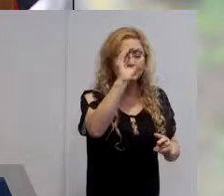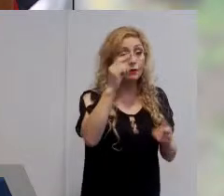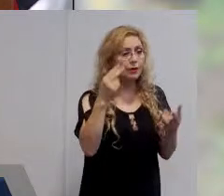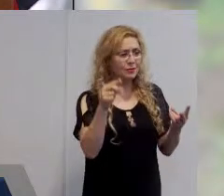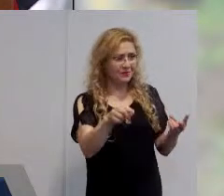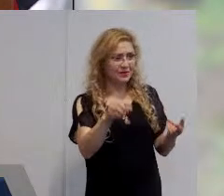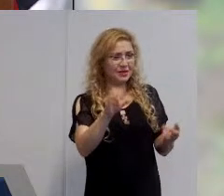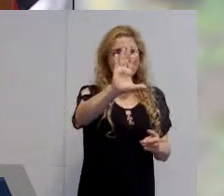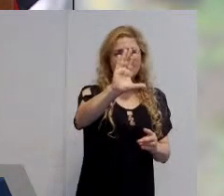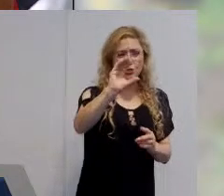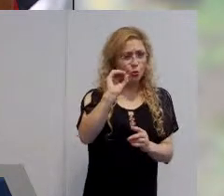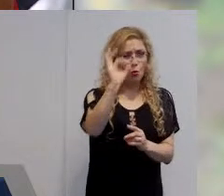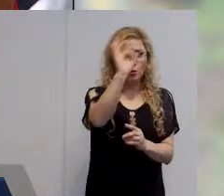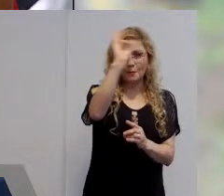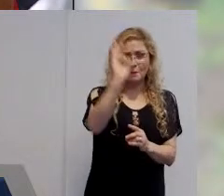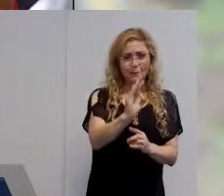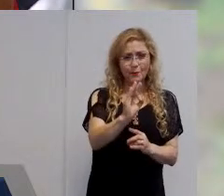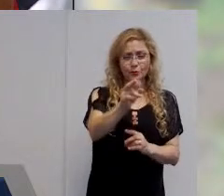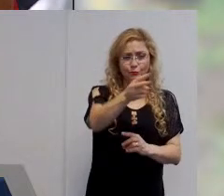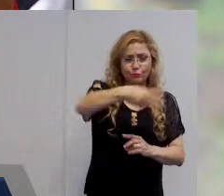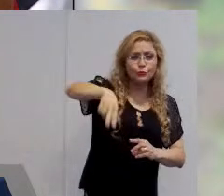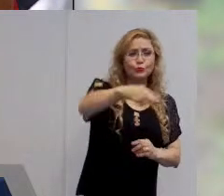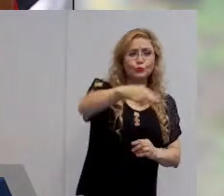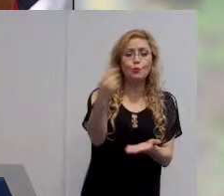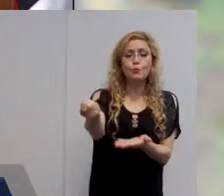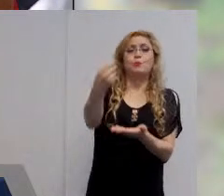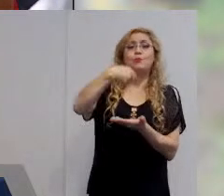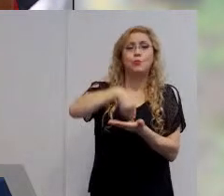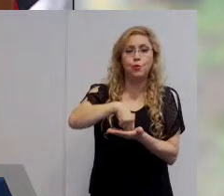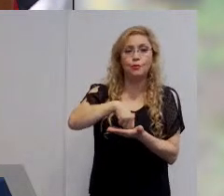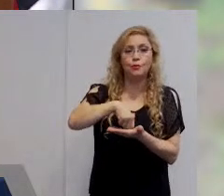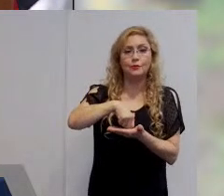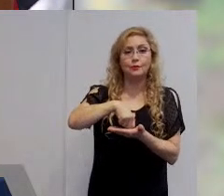exchange earnings. But